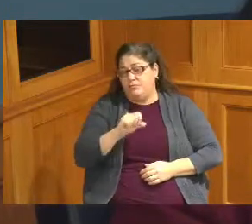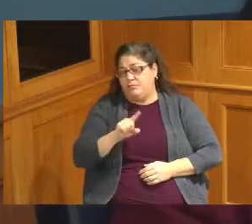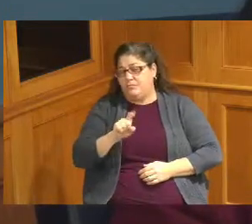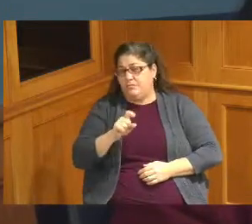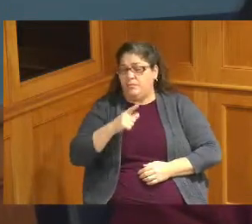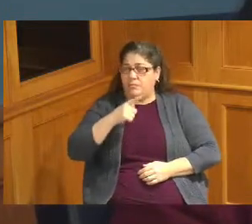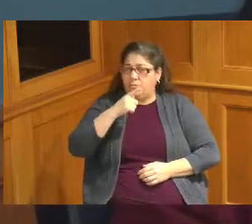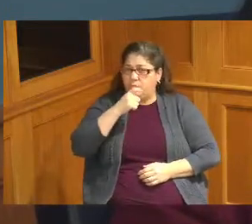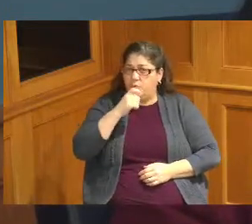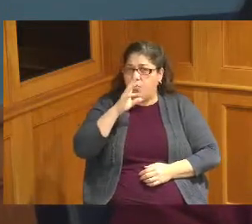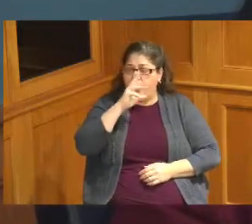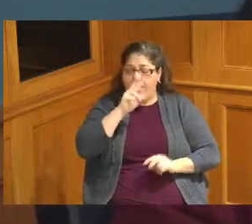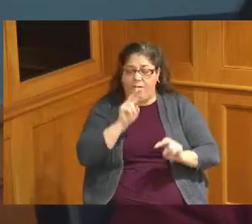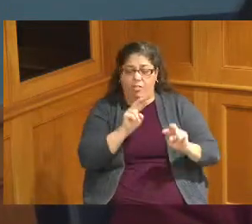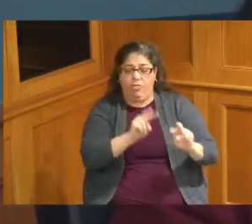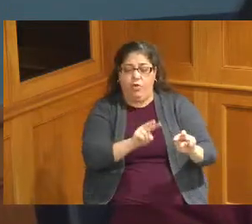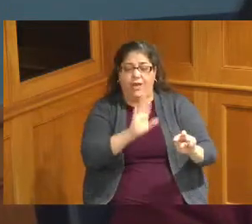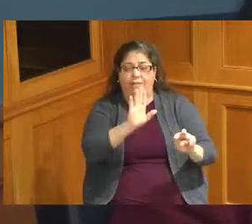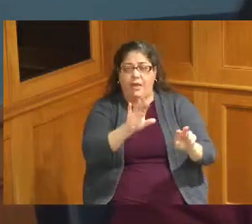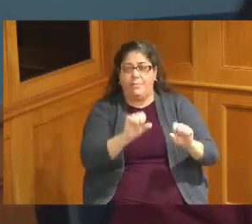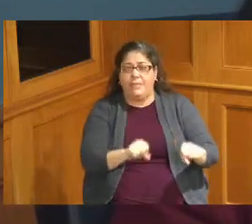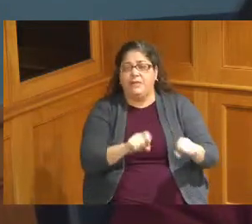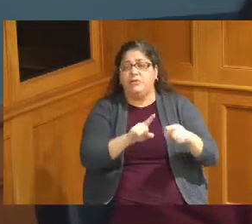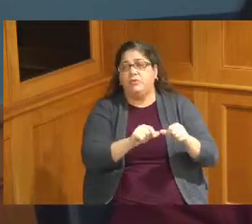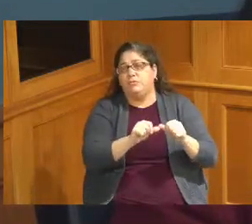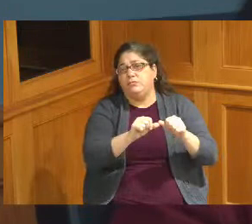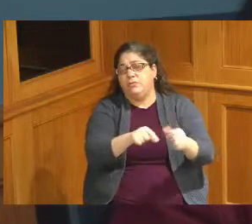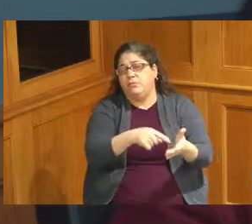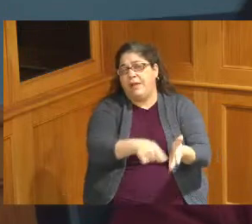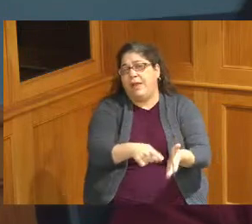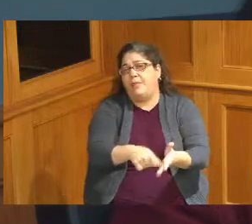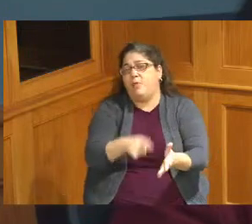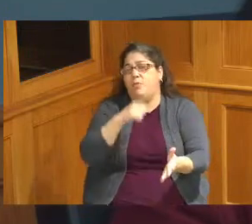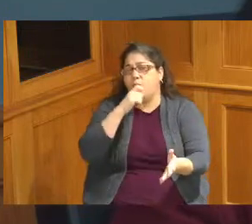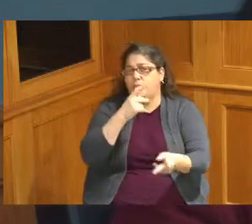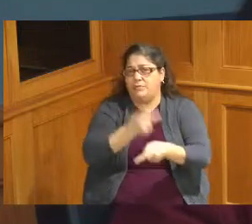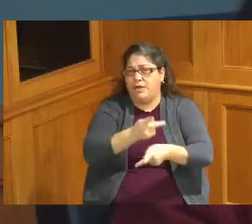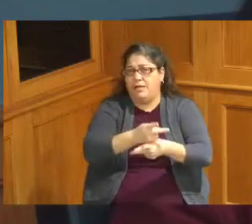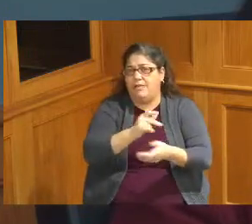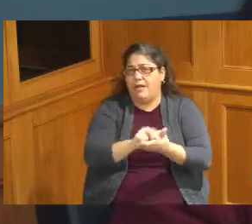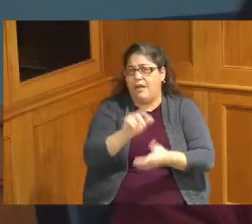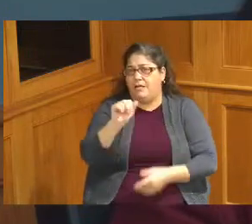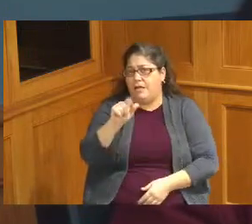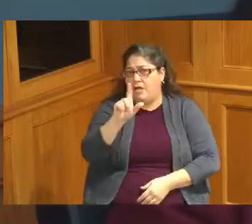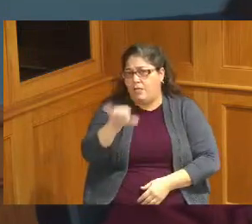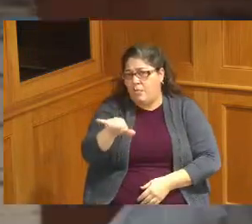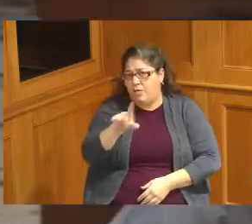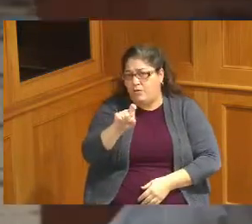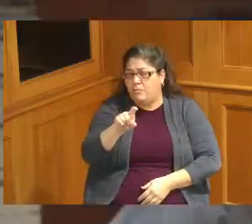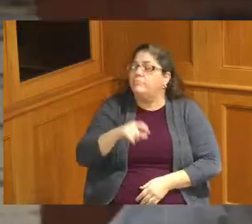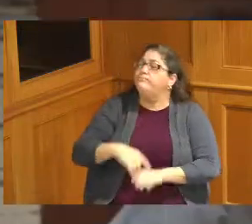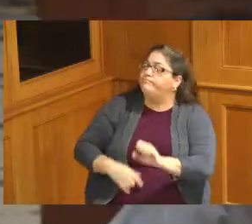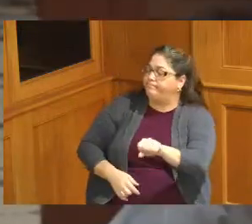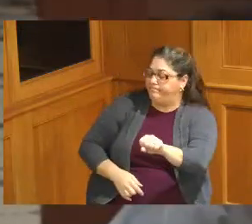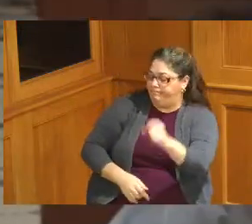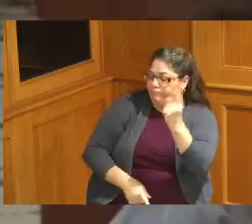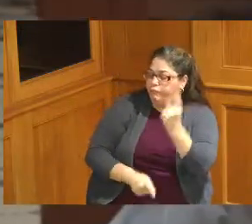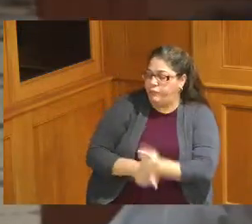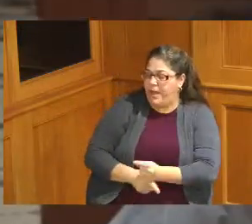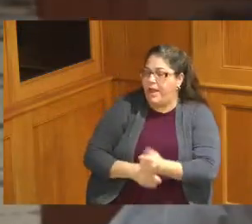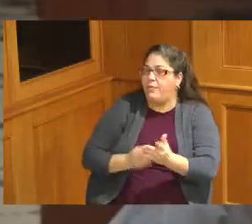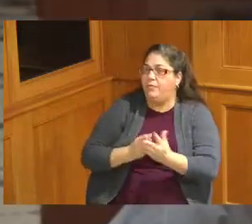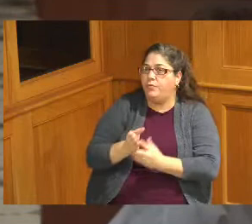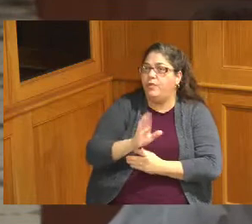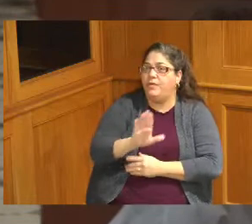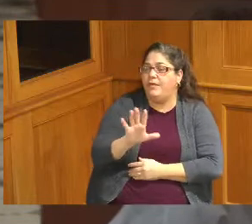to look at their ability to continue to pay loan payments? Who does that, Alloy? It is all through Alloy's 504